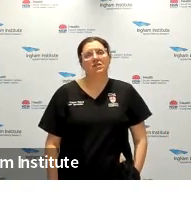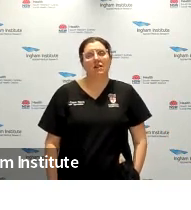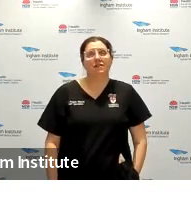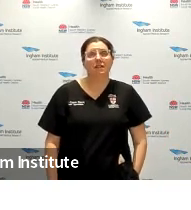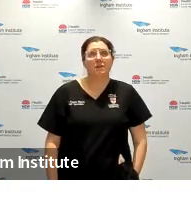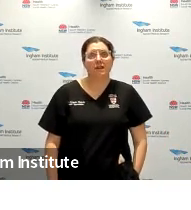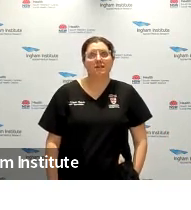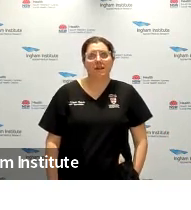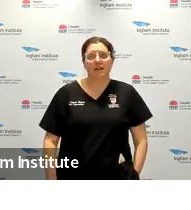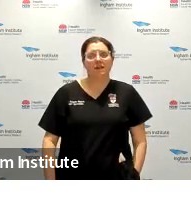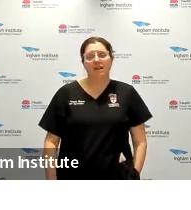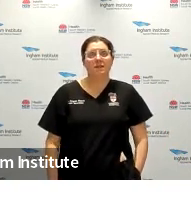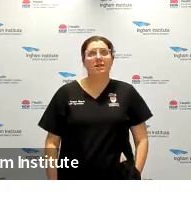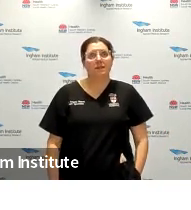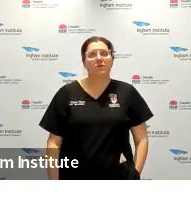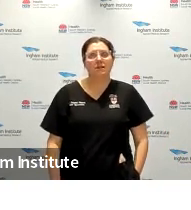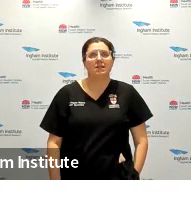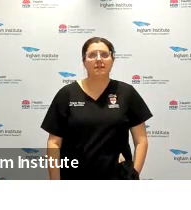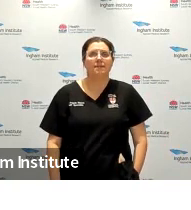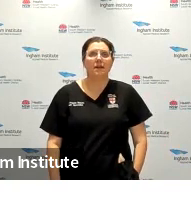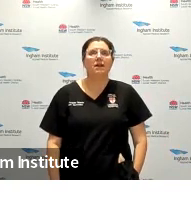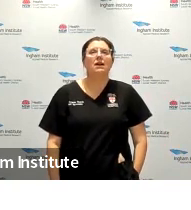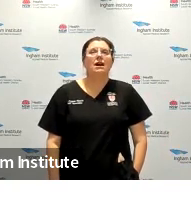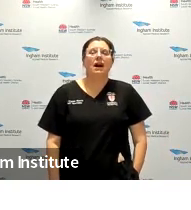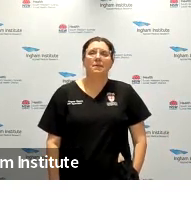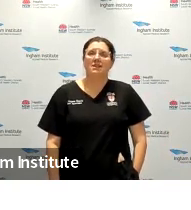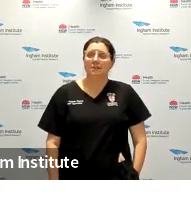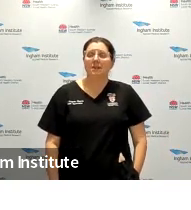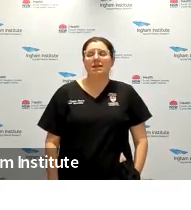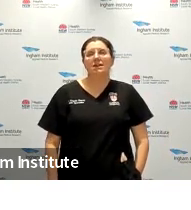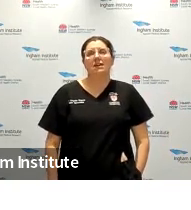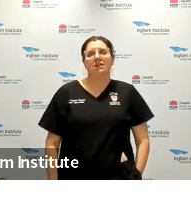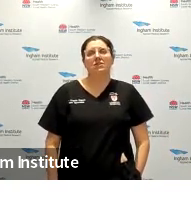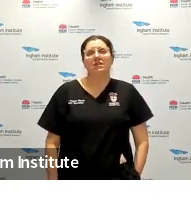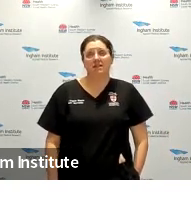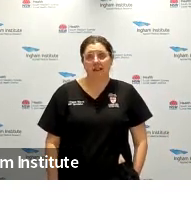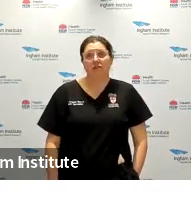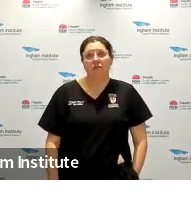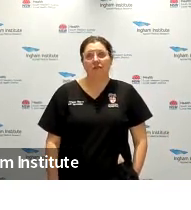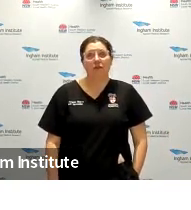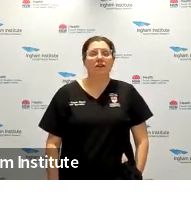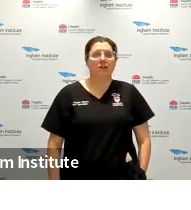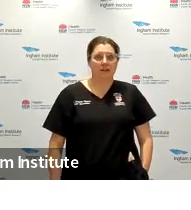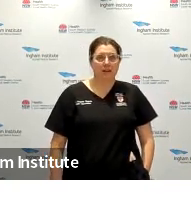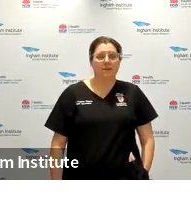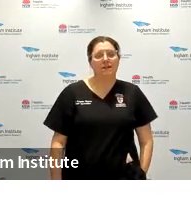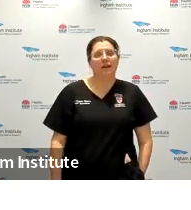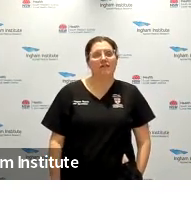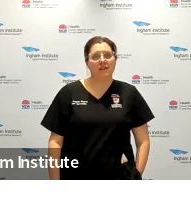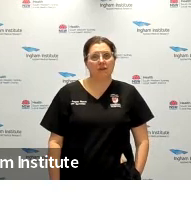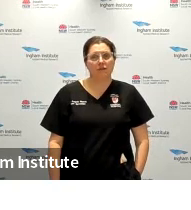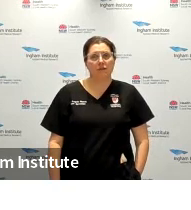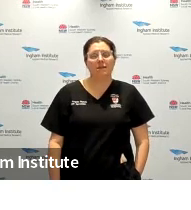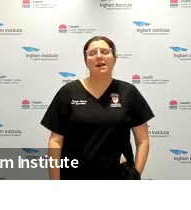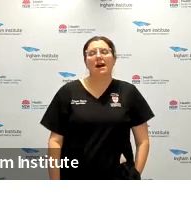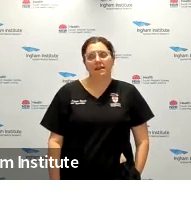make clinicians' life a little bit easier in a busy clinical setting. Similarly, the clinician can download the referral letter and can keep it